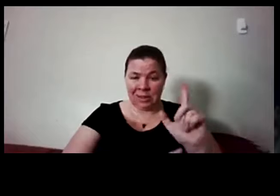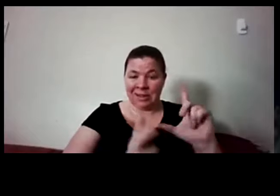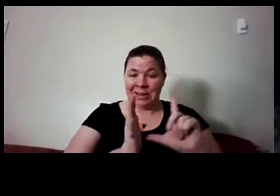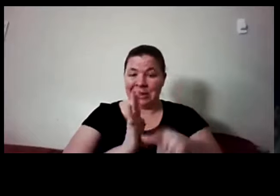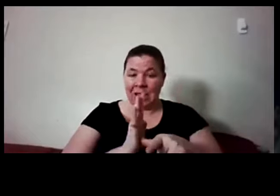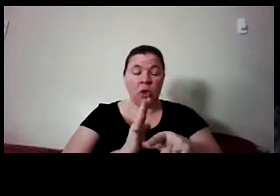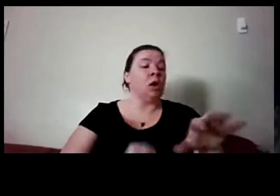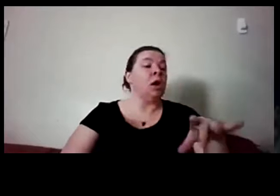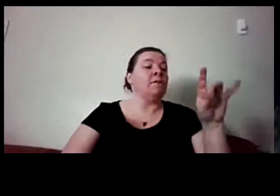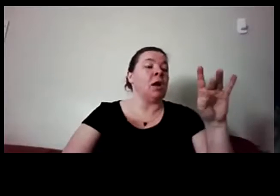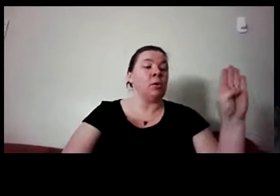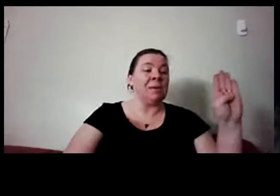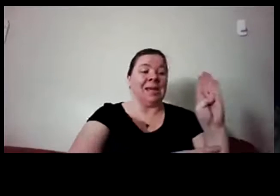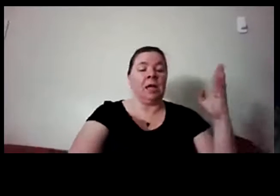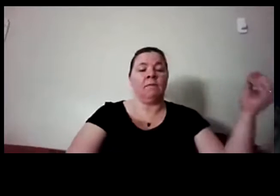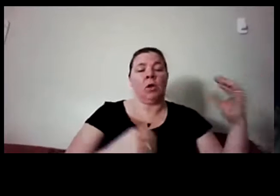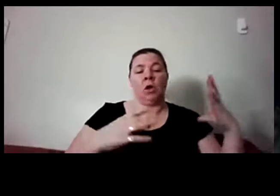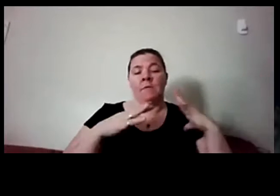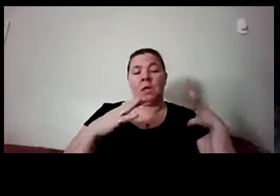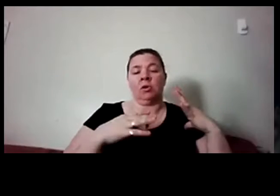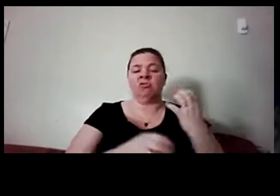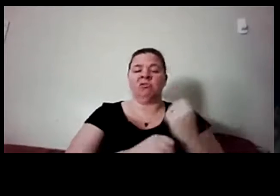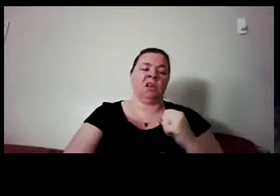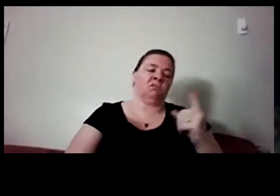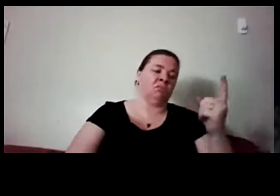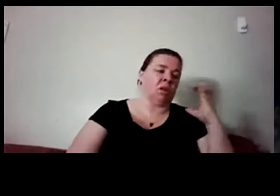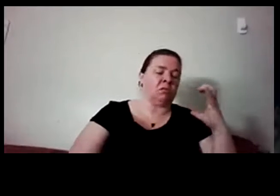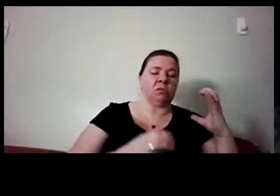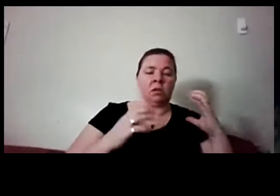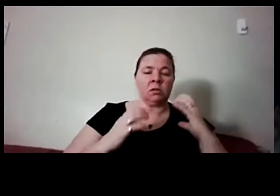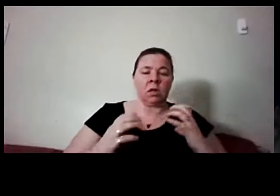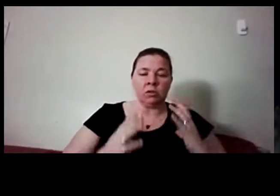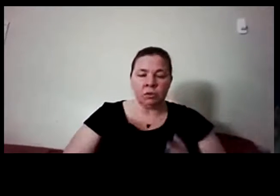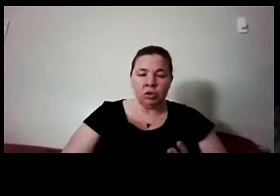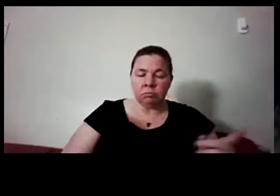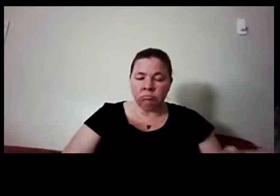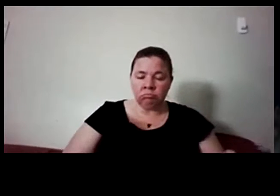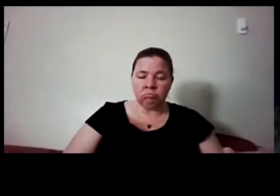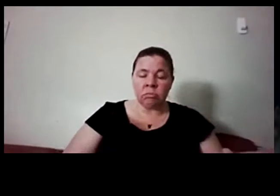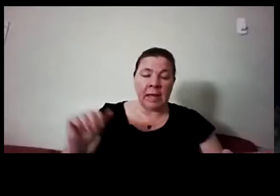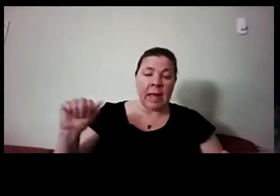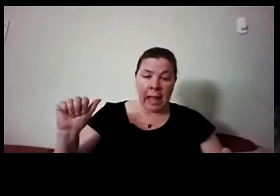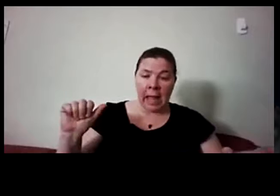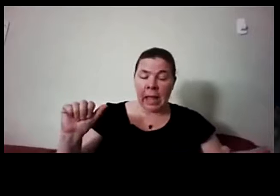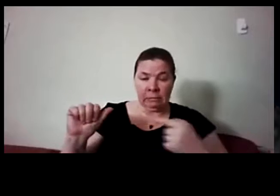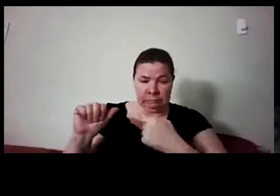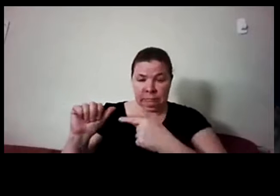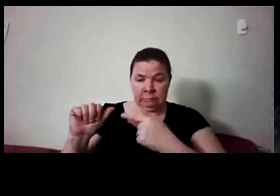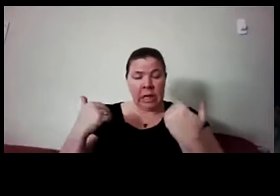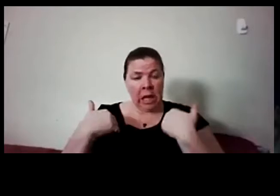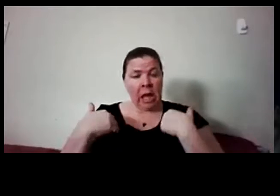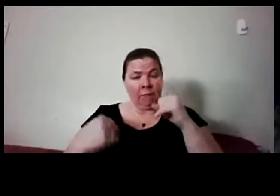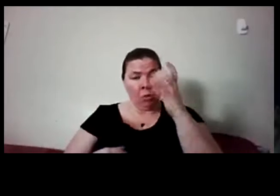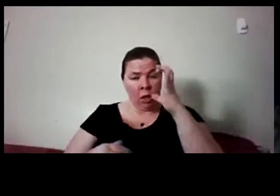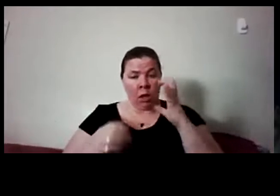on vacation, gets, let's say, 100 customers. Founder A also gets 100